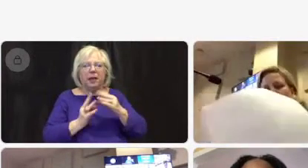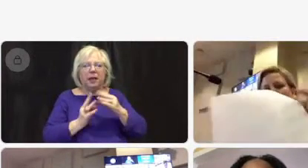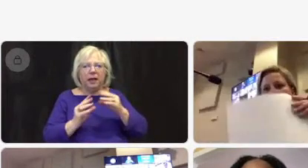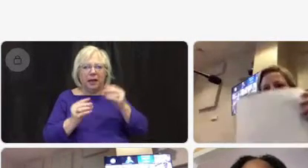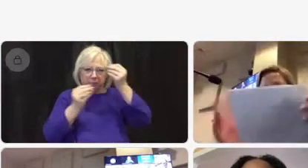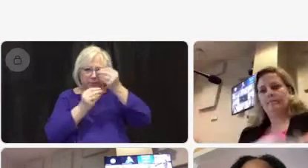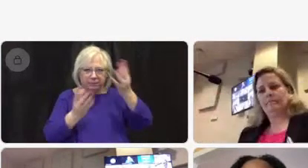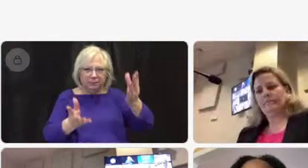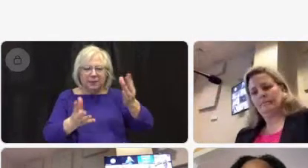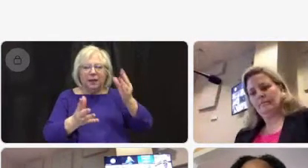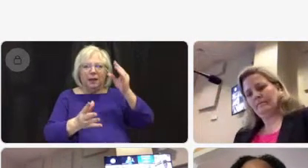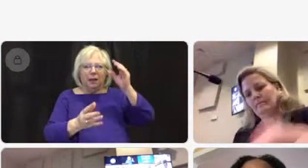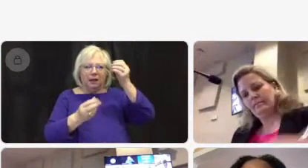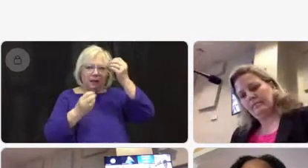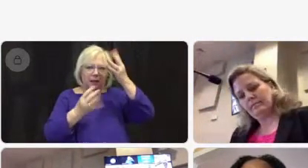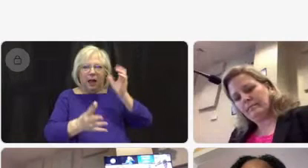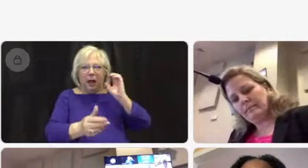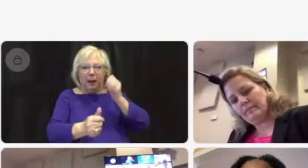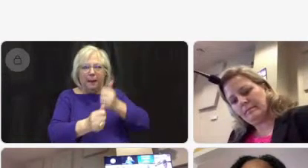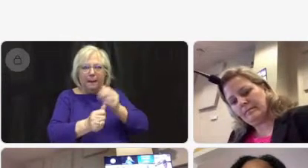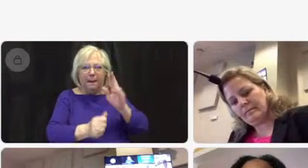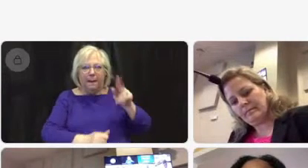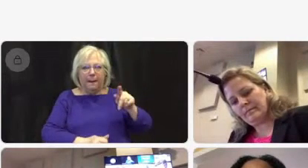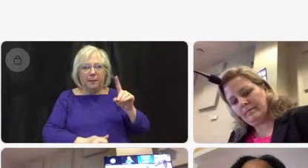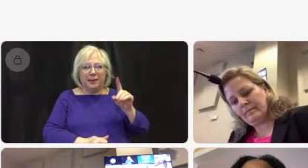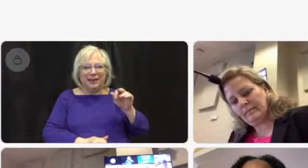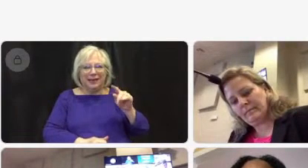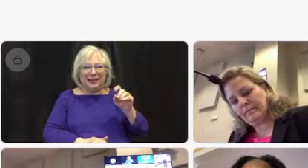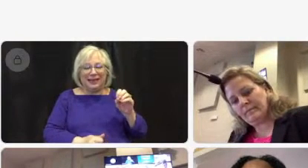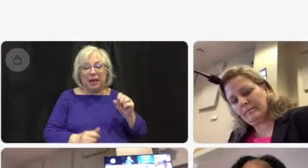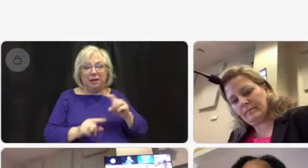are there any glaring things?